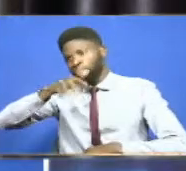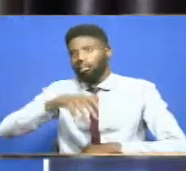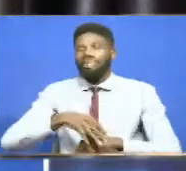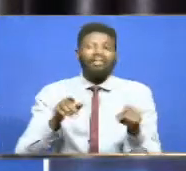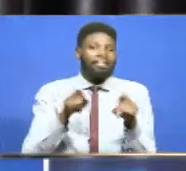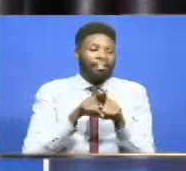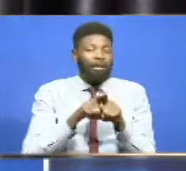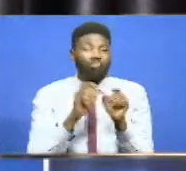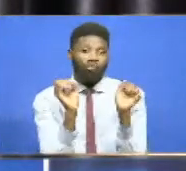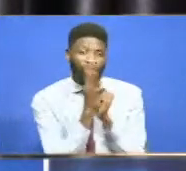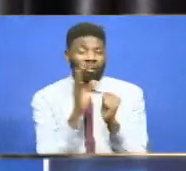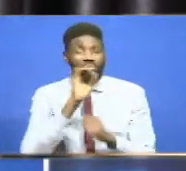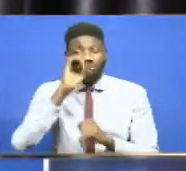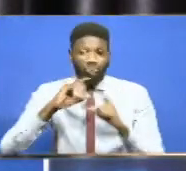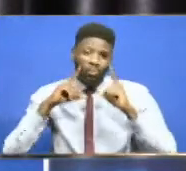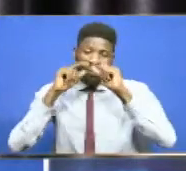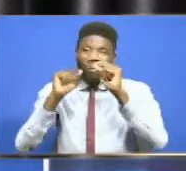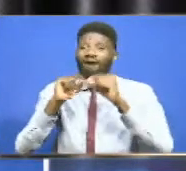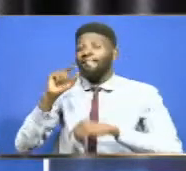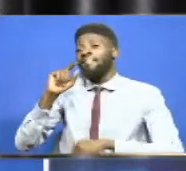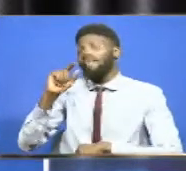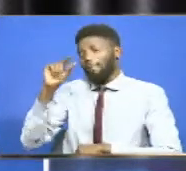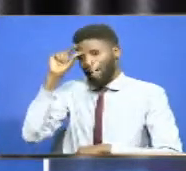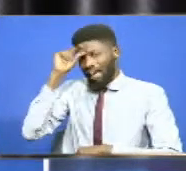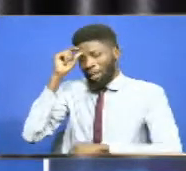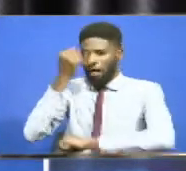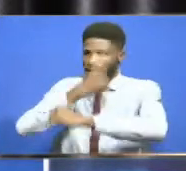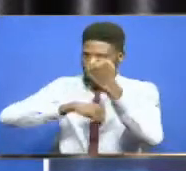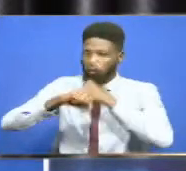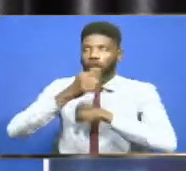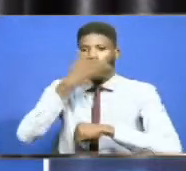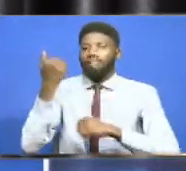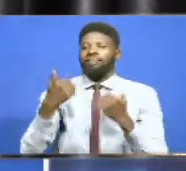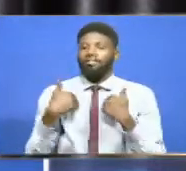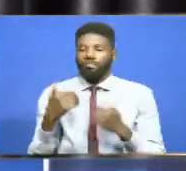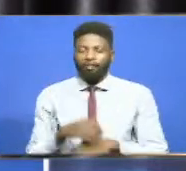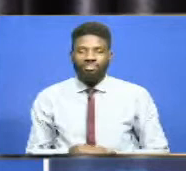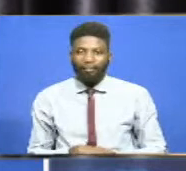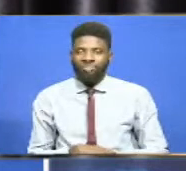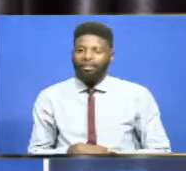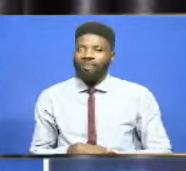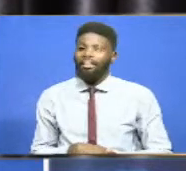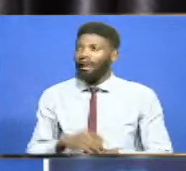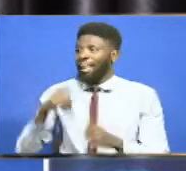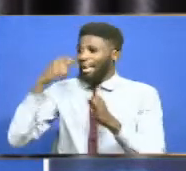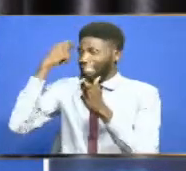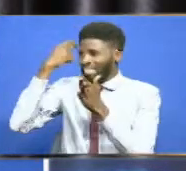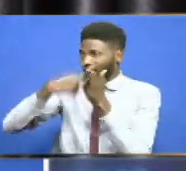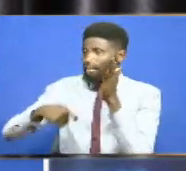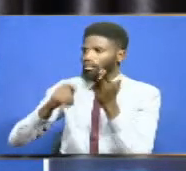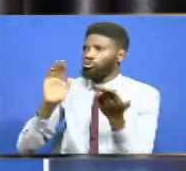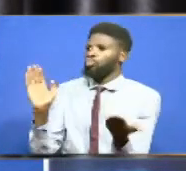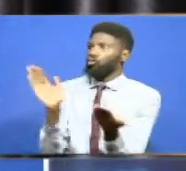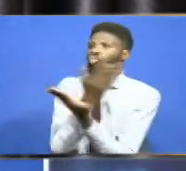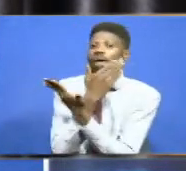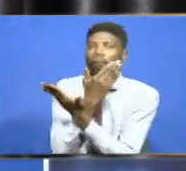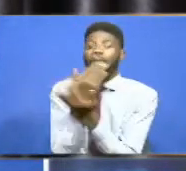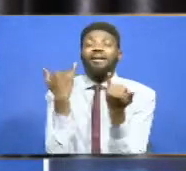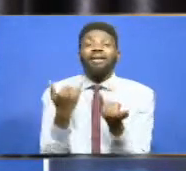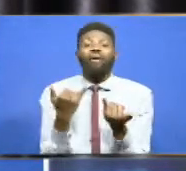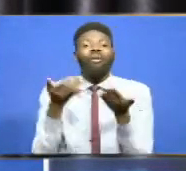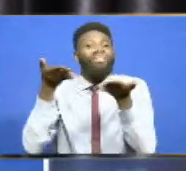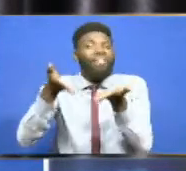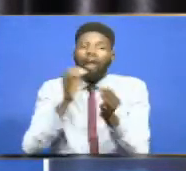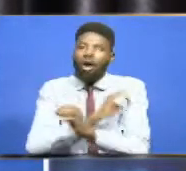bora. And those tax relief measures that have now not are now not existing were